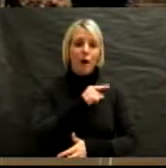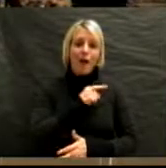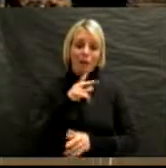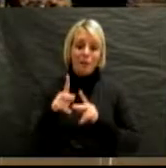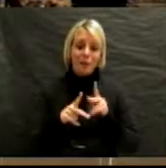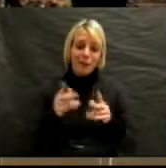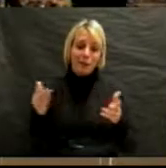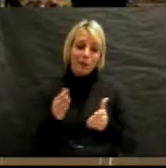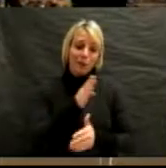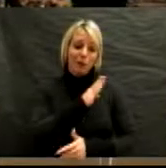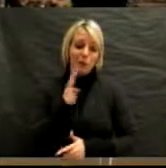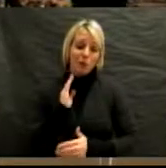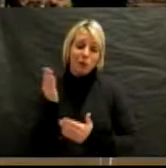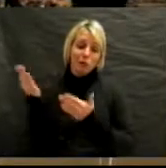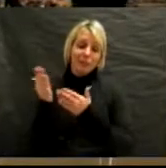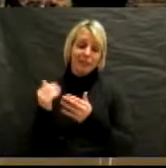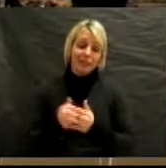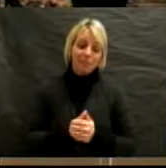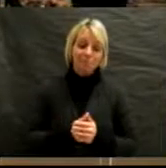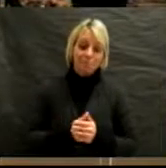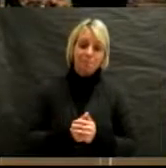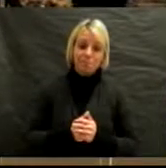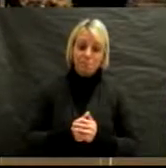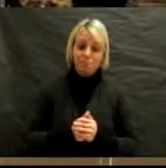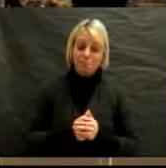Are there any further comments on this?